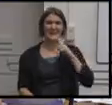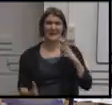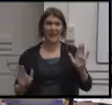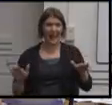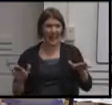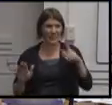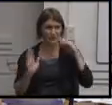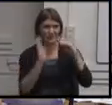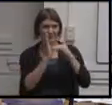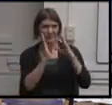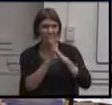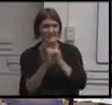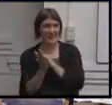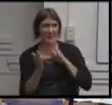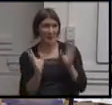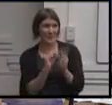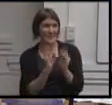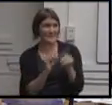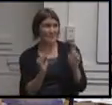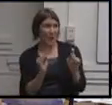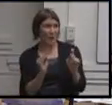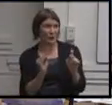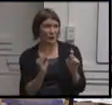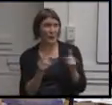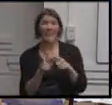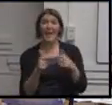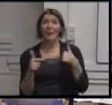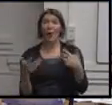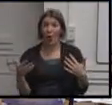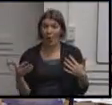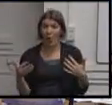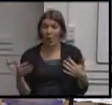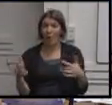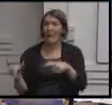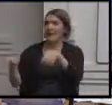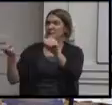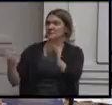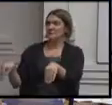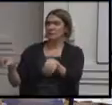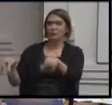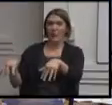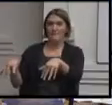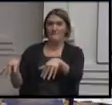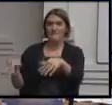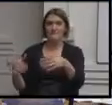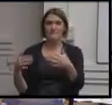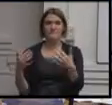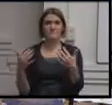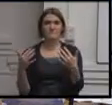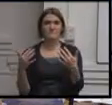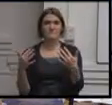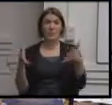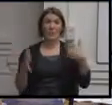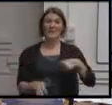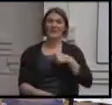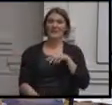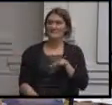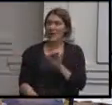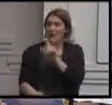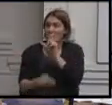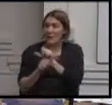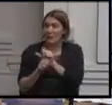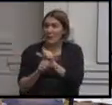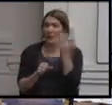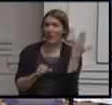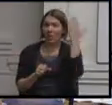board meeting agenda, and then decided not to do so. And when the rest of us found out that the item